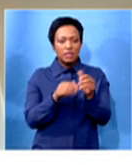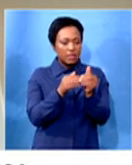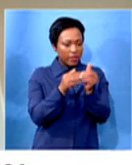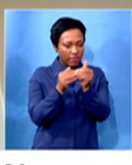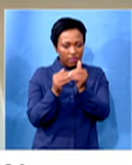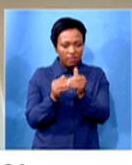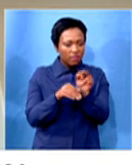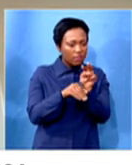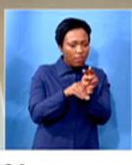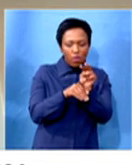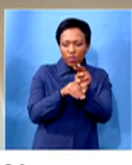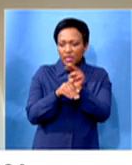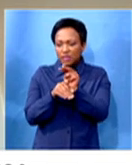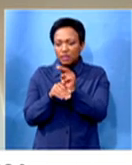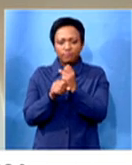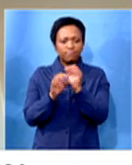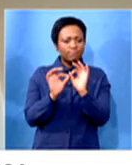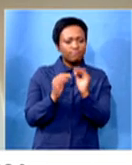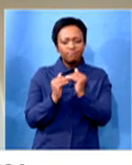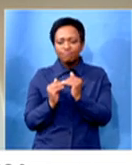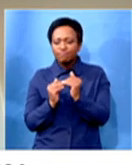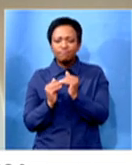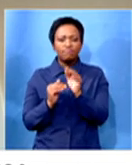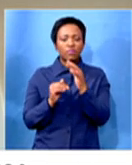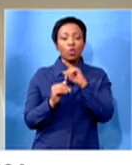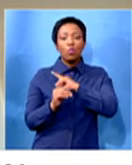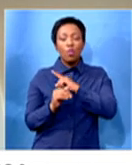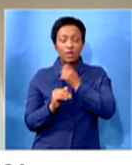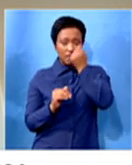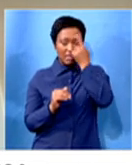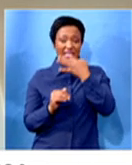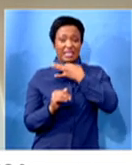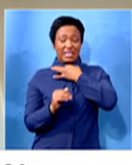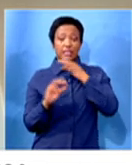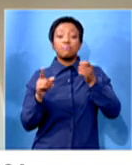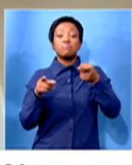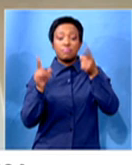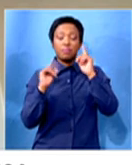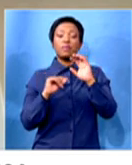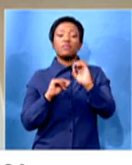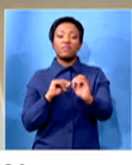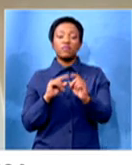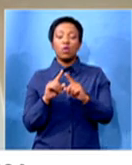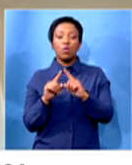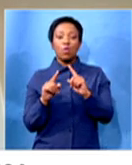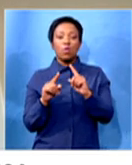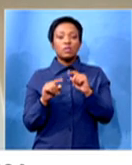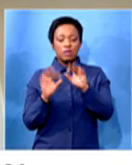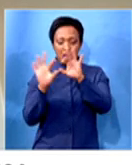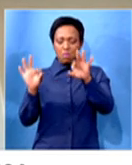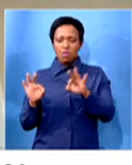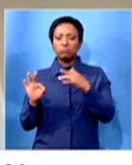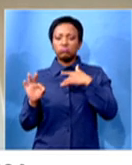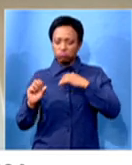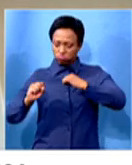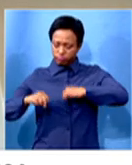monitored. They understand the risks they're taking. There's the informed consent process.